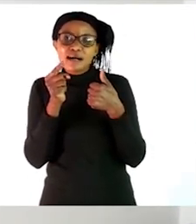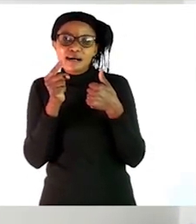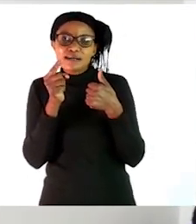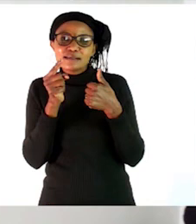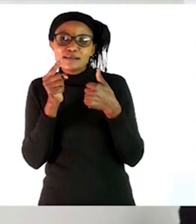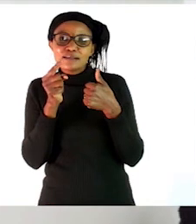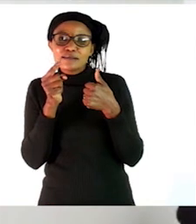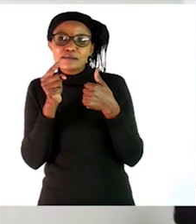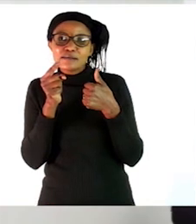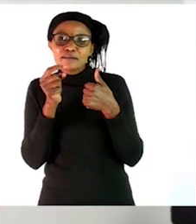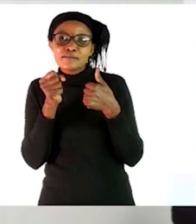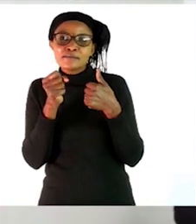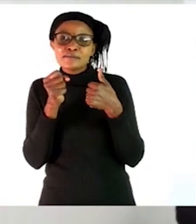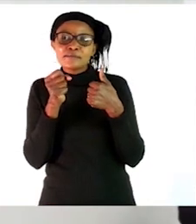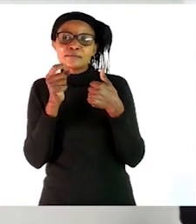Okay.